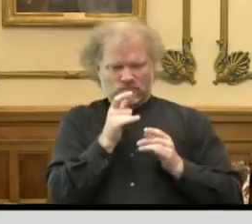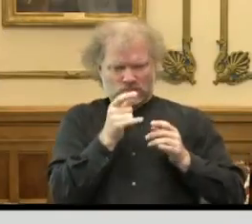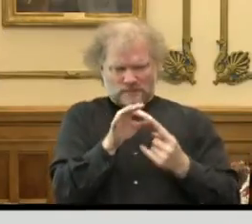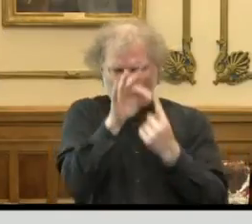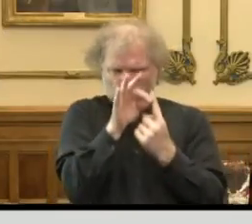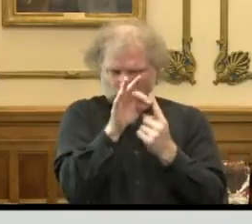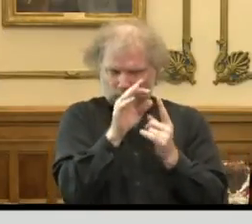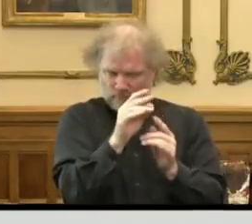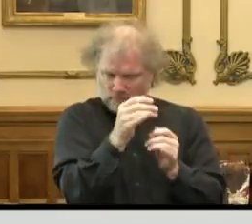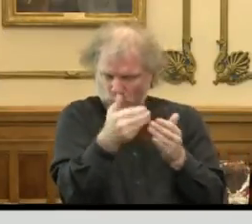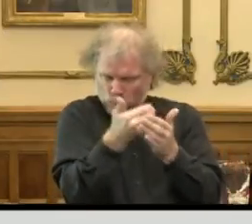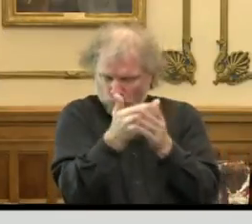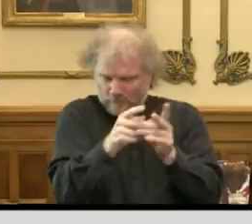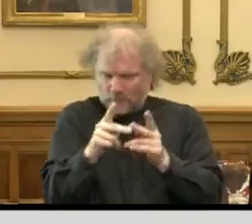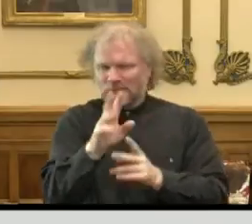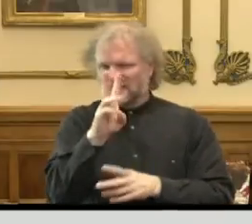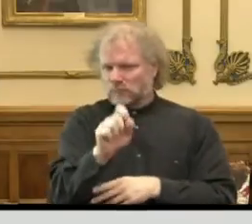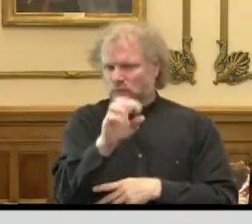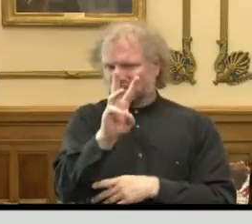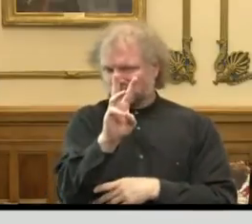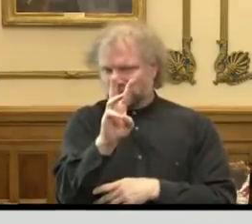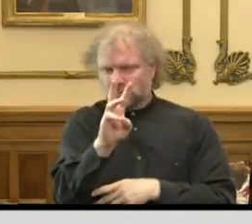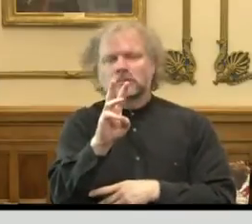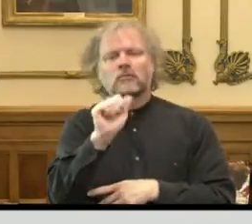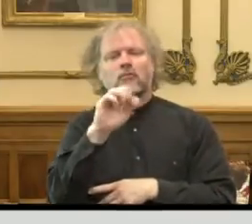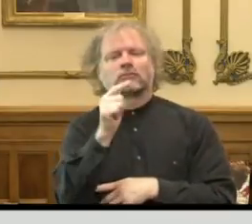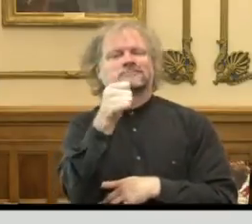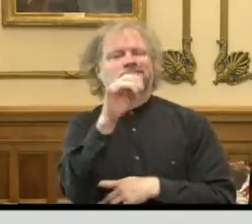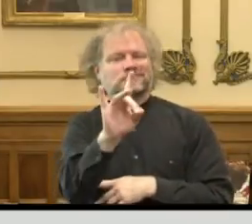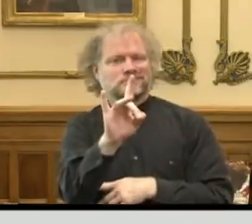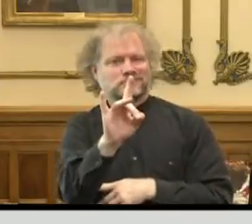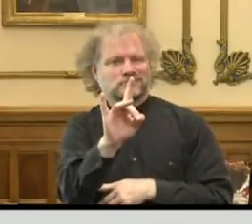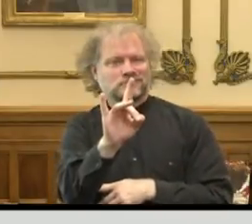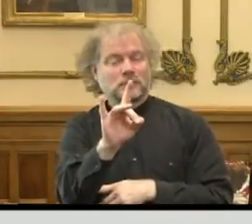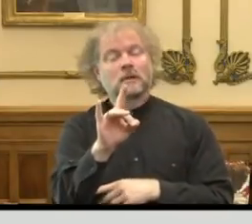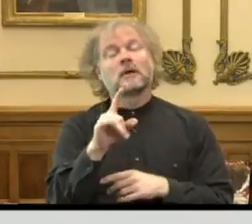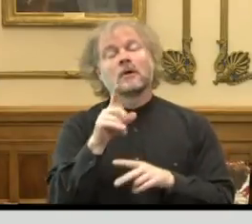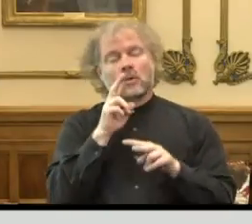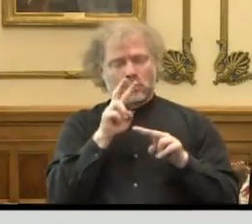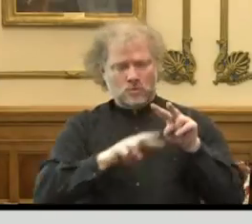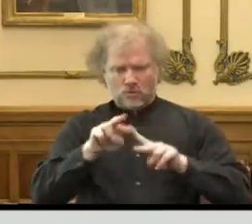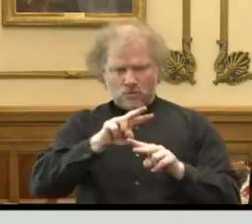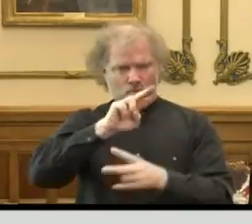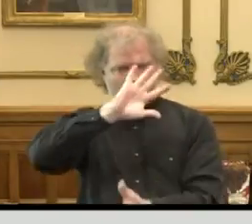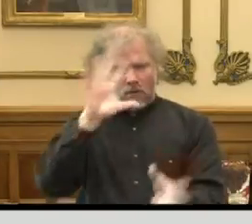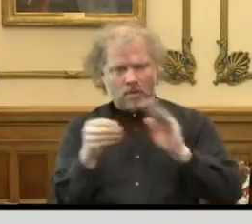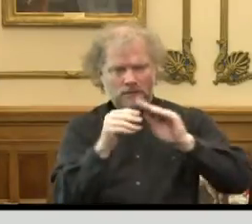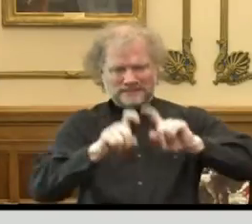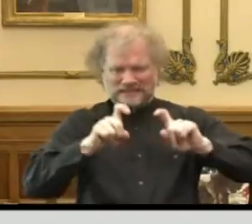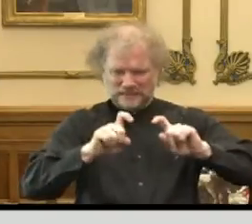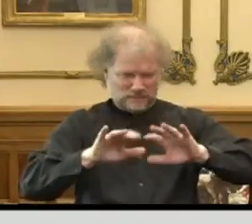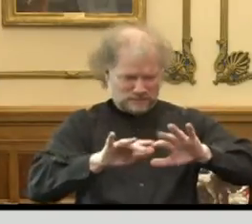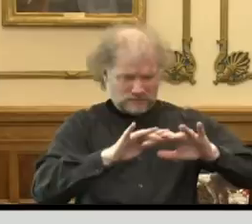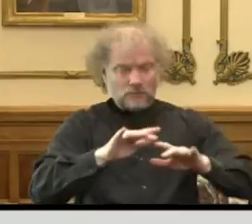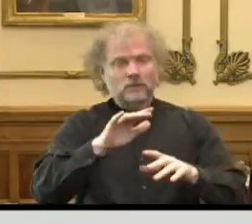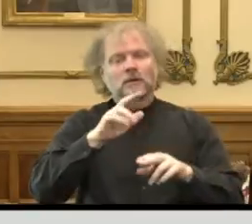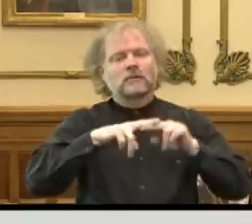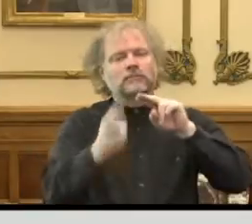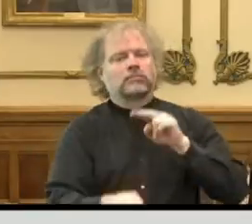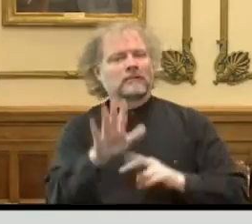tested was 6.6 as of August the 18th. When you look at all tests administered, the rate drops